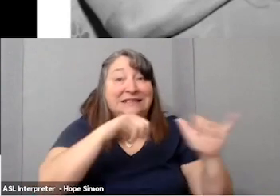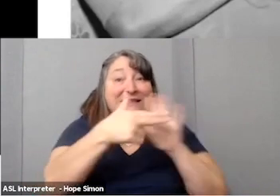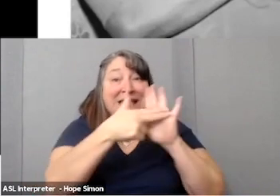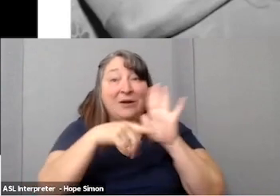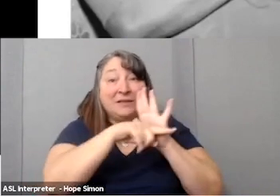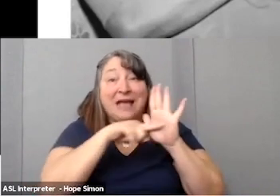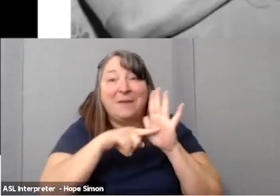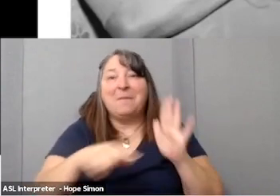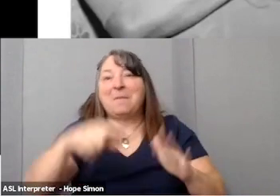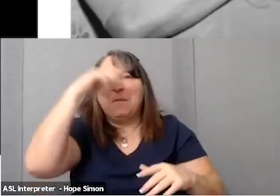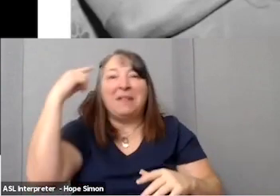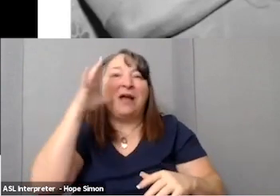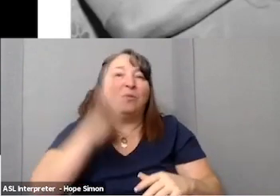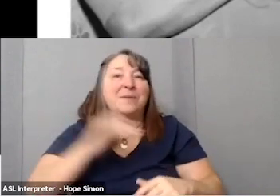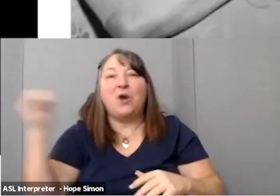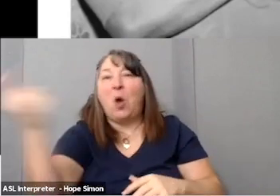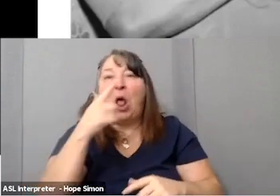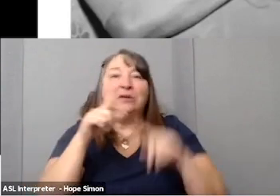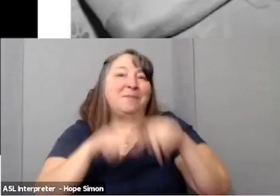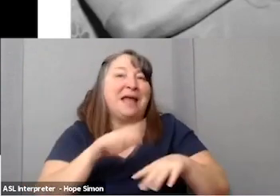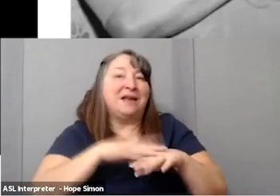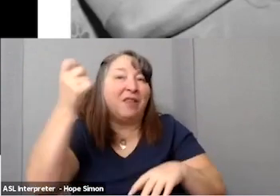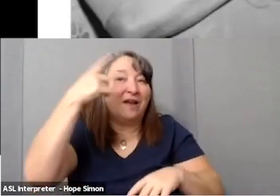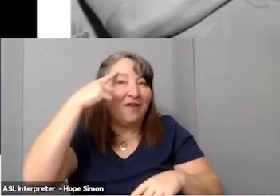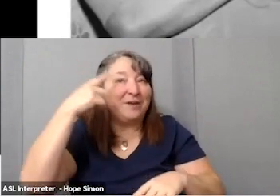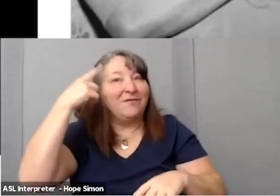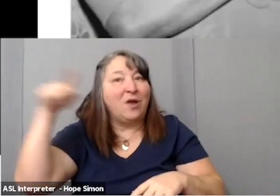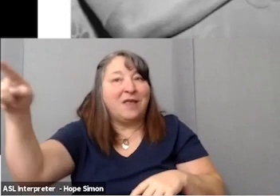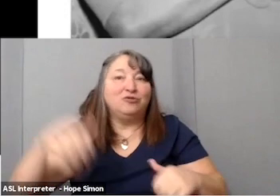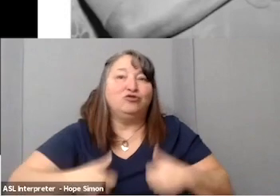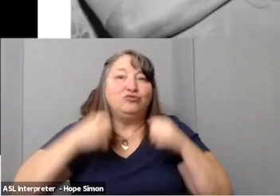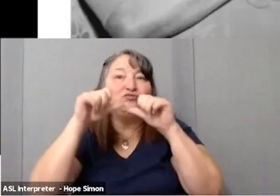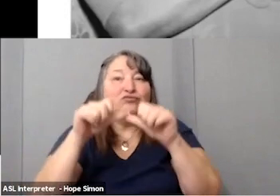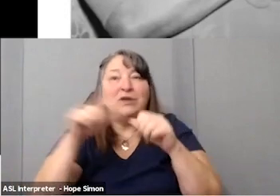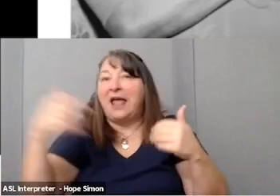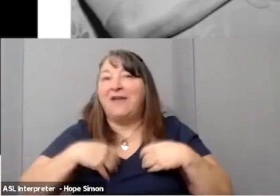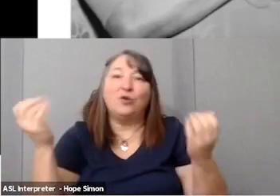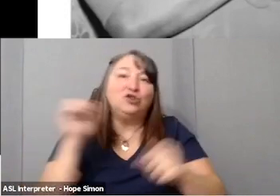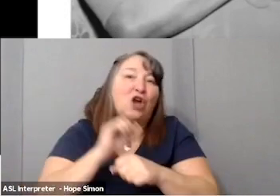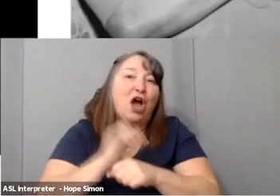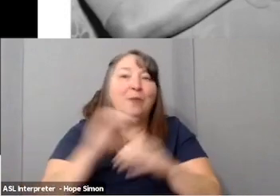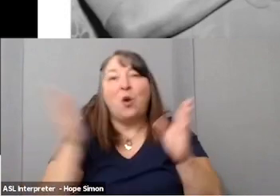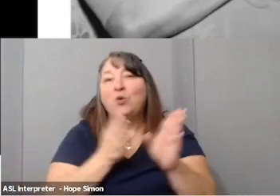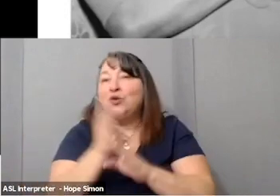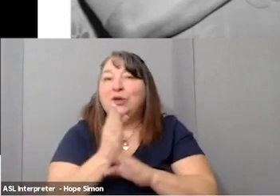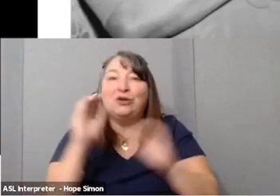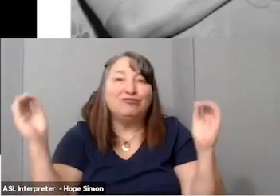on the government for their financial well-being. They don't have a job or a career.